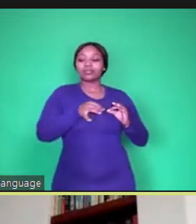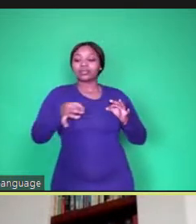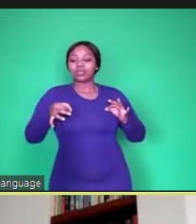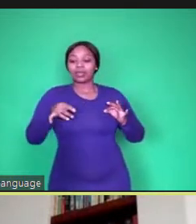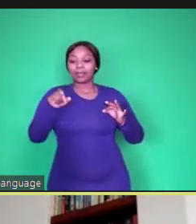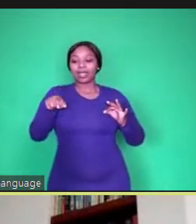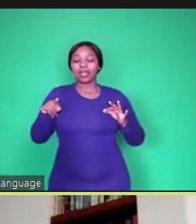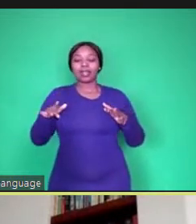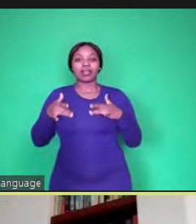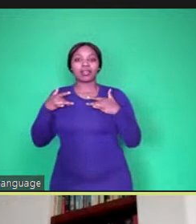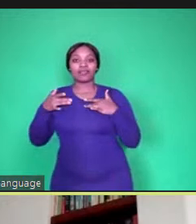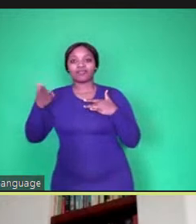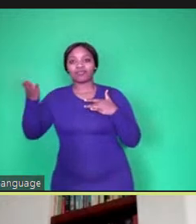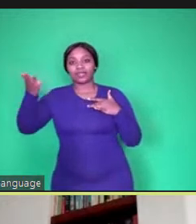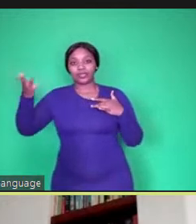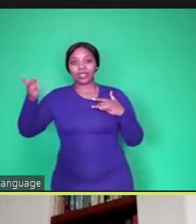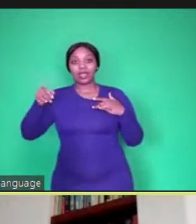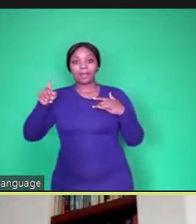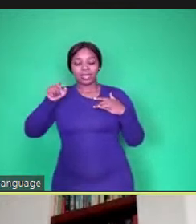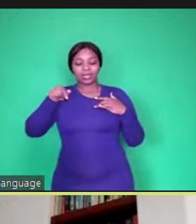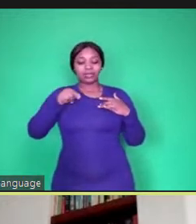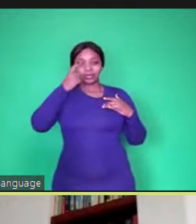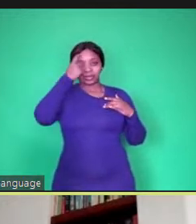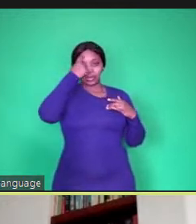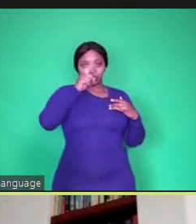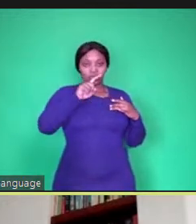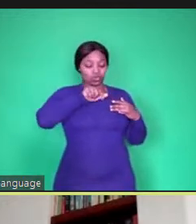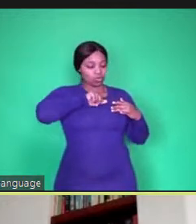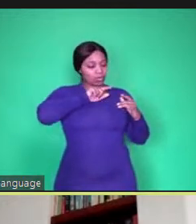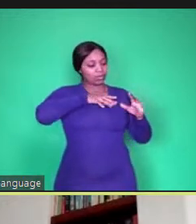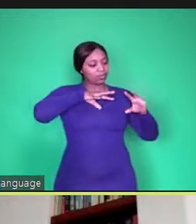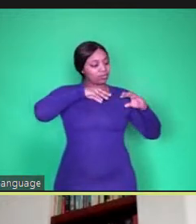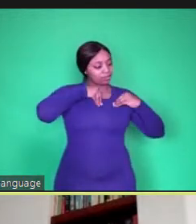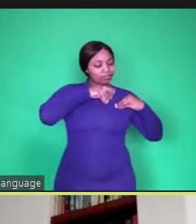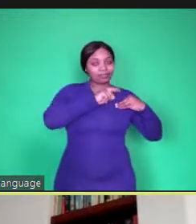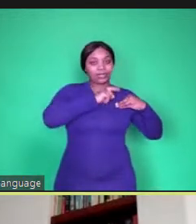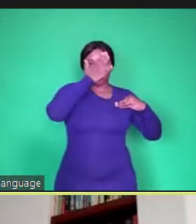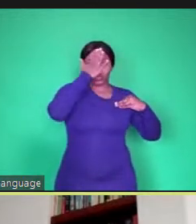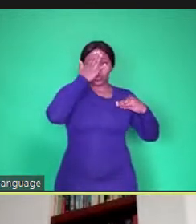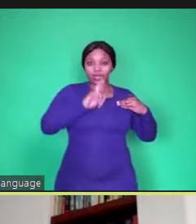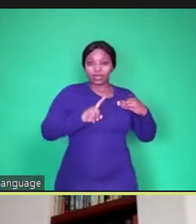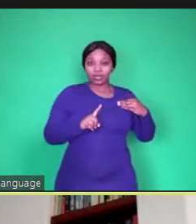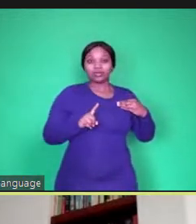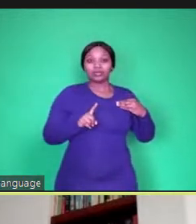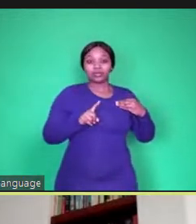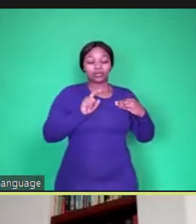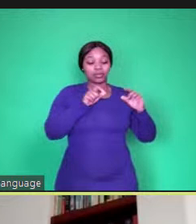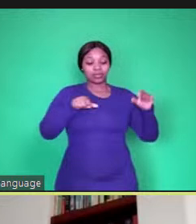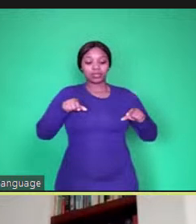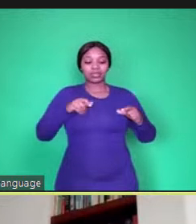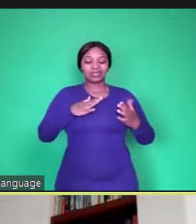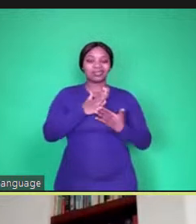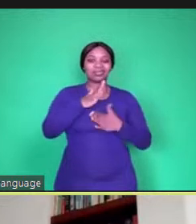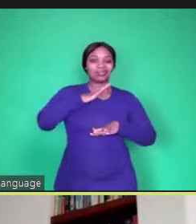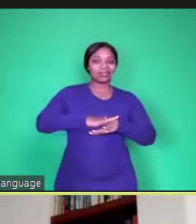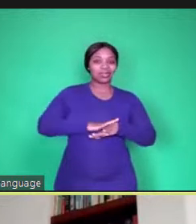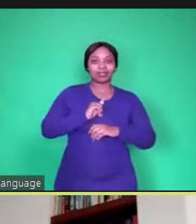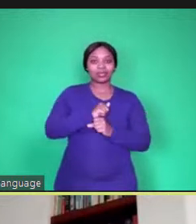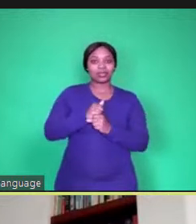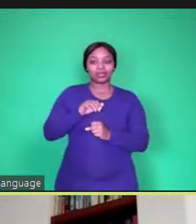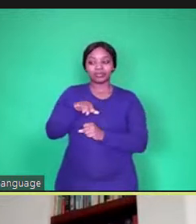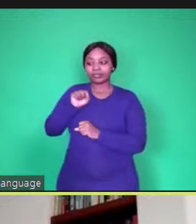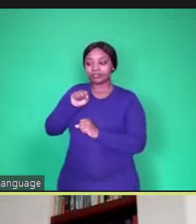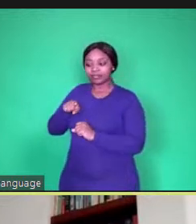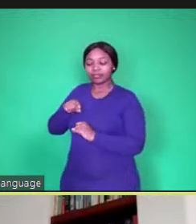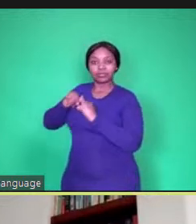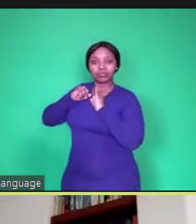to recognize that it's quite likely that these measures of labor migration underestimate the extent to which urban dwellers